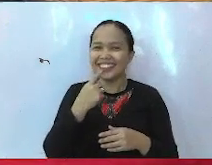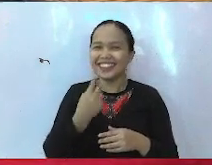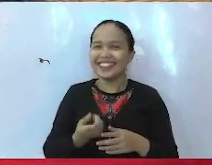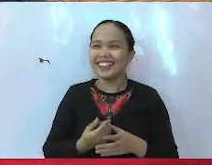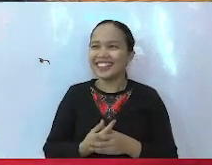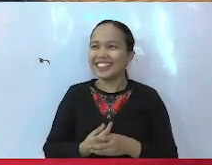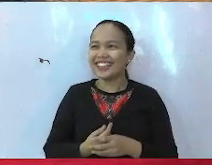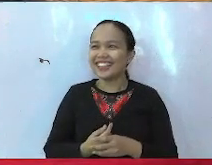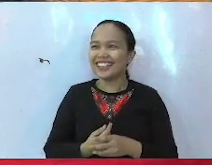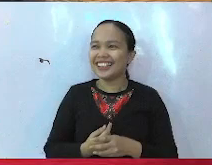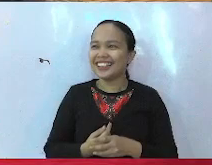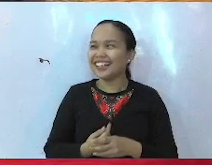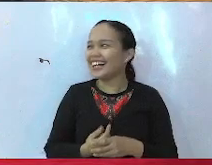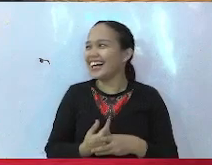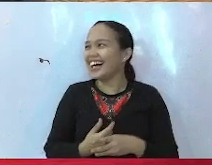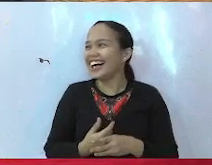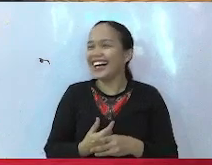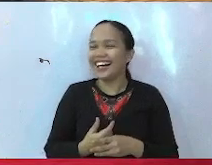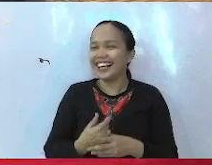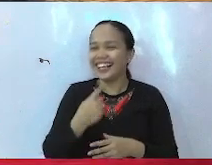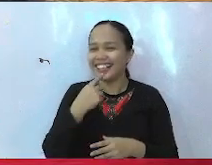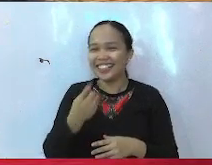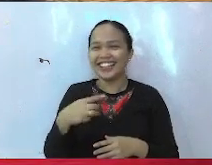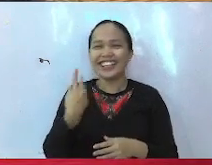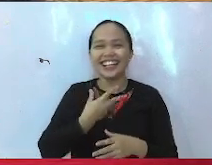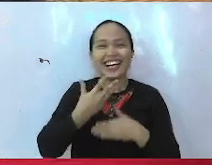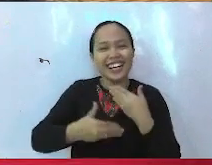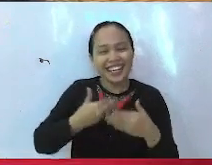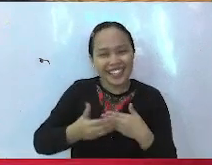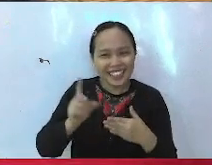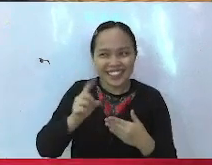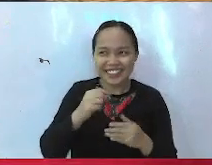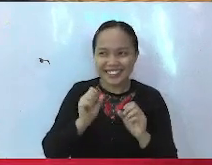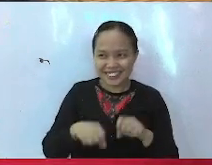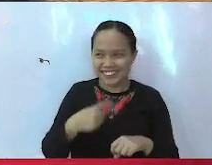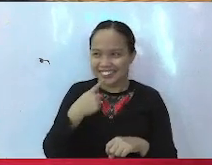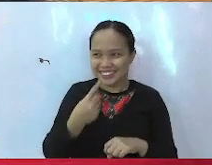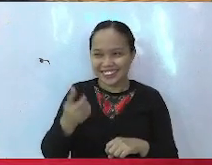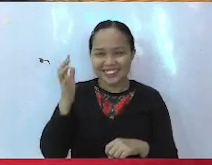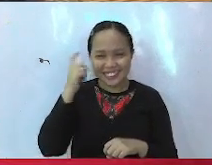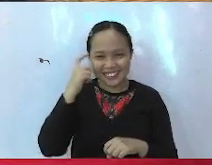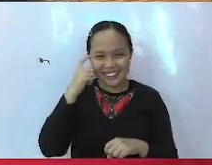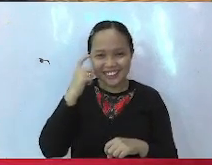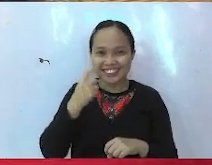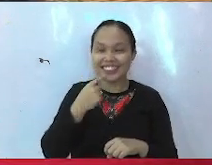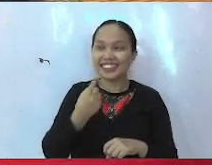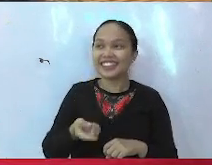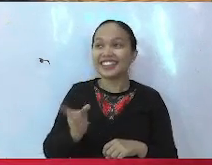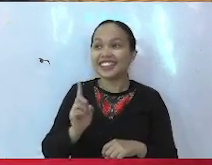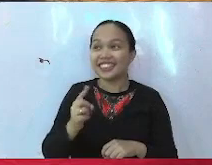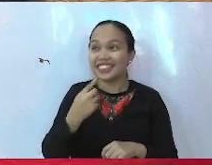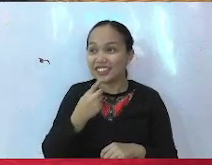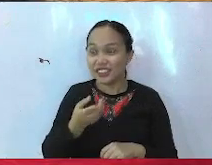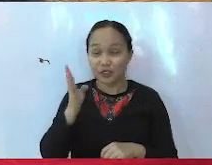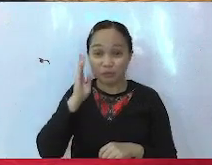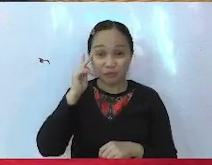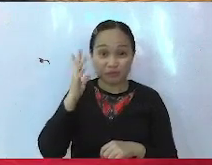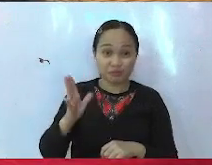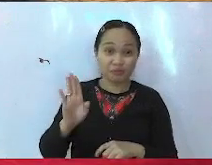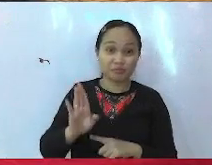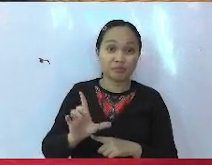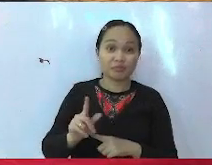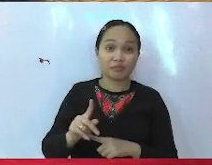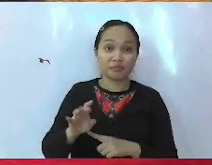Tatagalan ko na sa isip. Wala English. They're trying to process first what they're going to say. Like, you know. You know, Pastor Blake and Brother